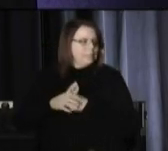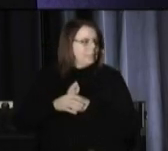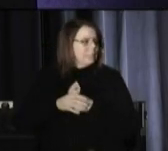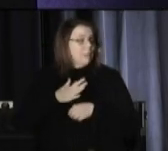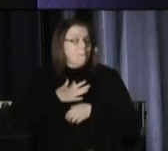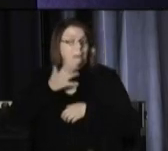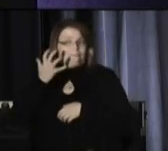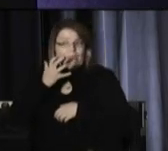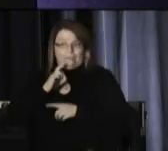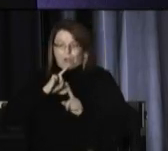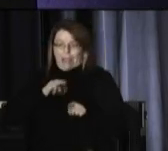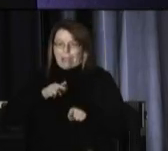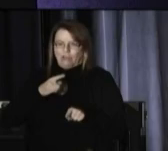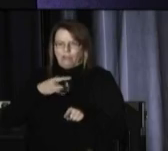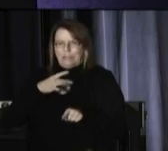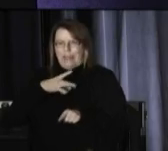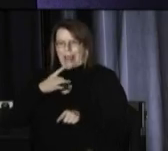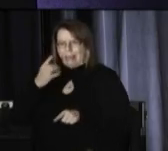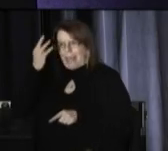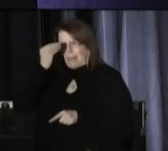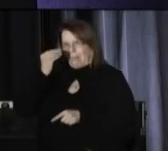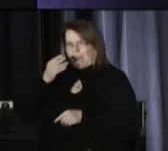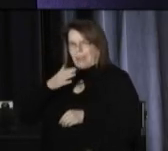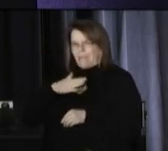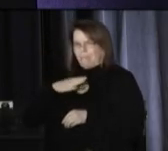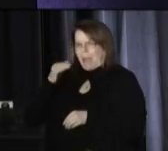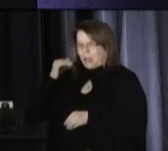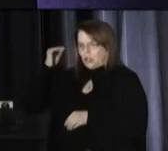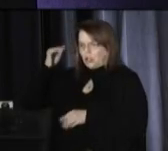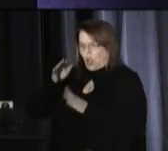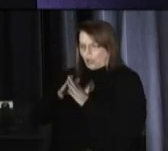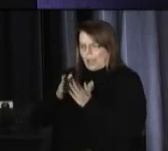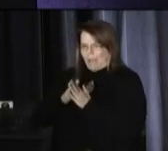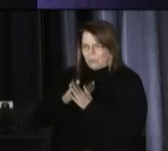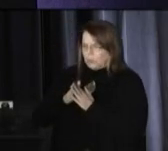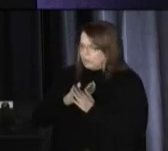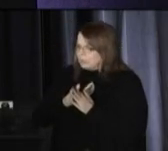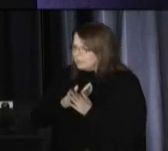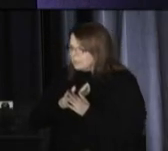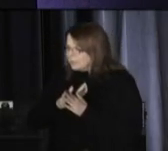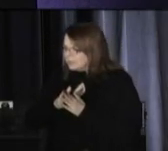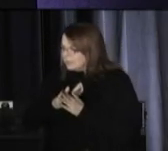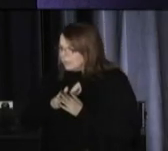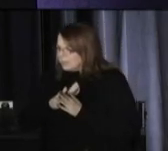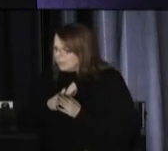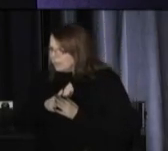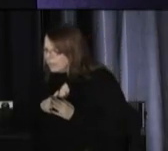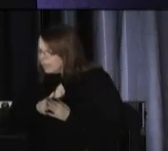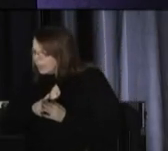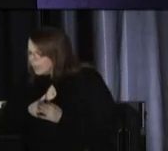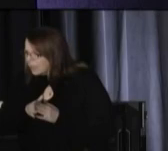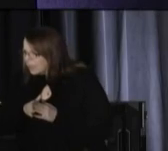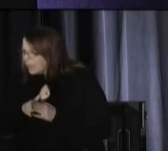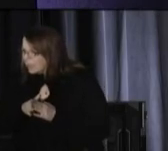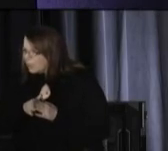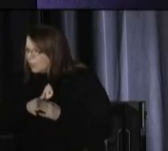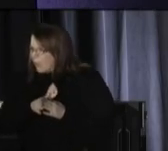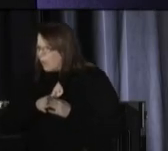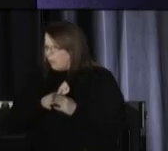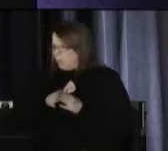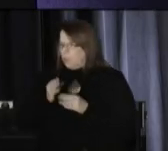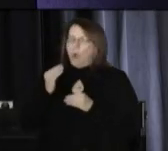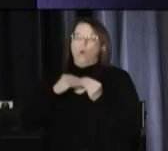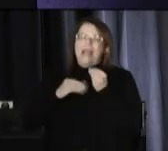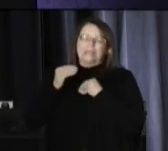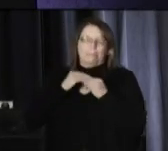favorite answer to say is that I like thinking of my young adult novels almost as, like, banquets, and the people who are getting honored to me are very clear, and it's,